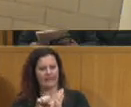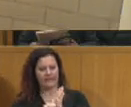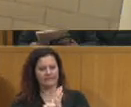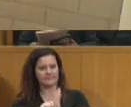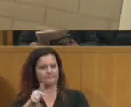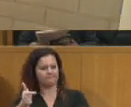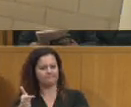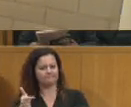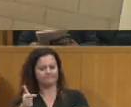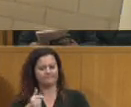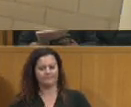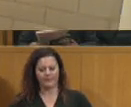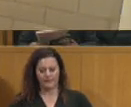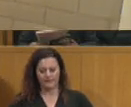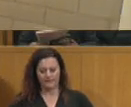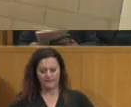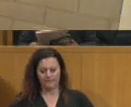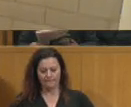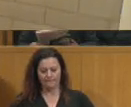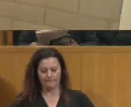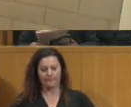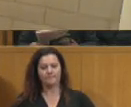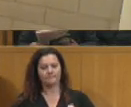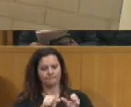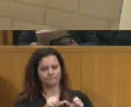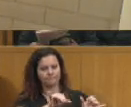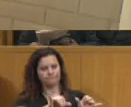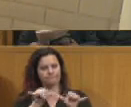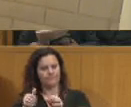swear that I will support